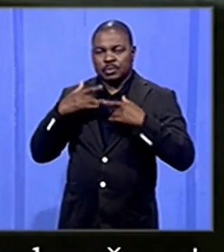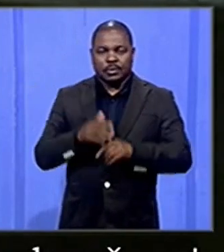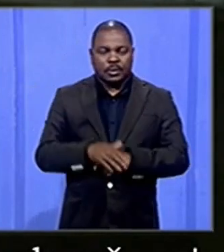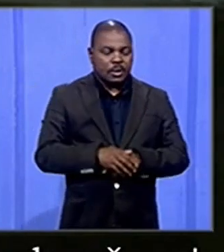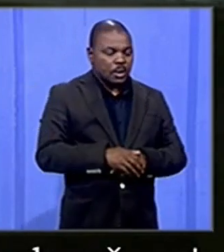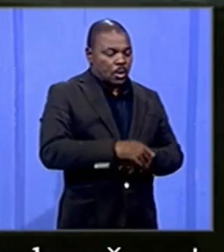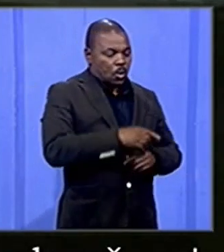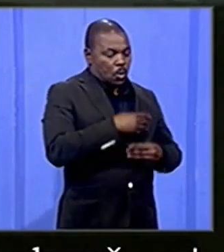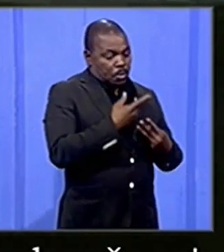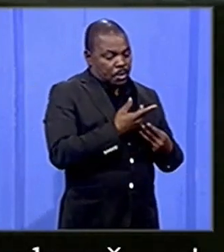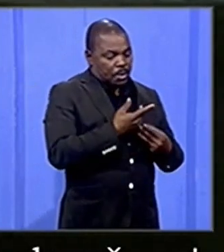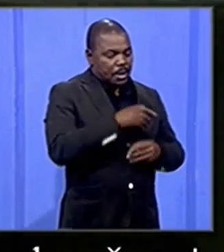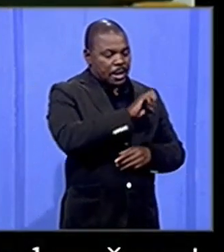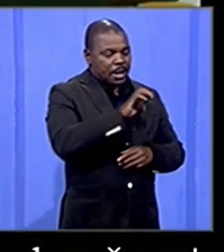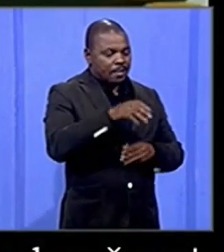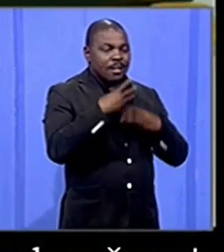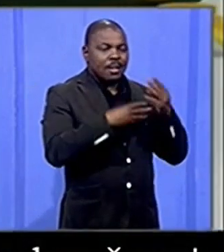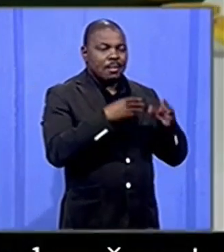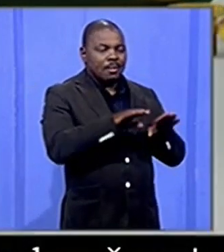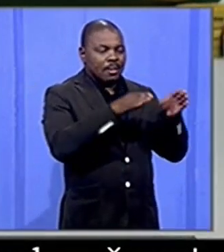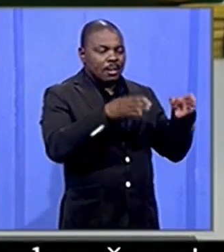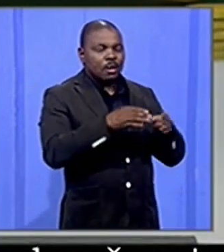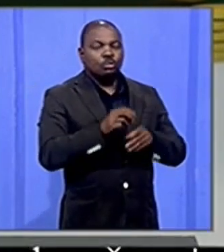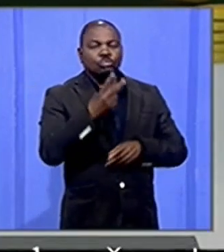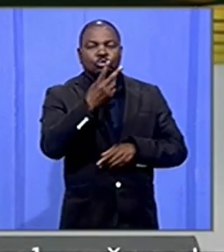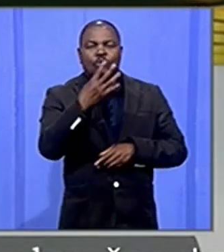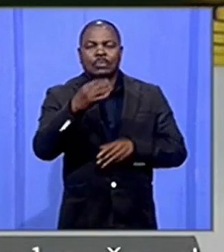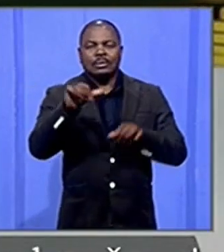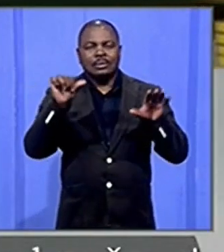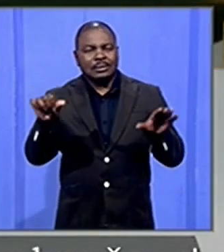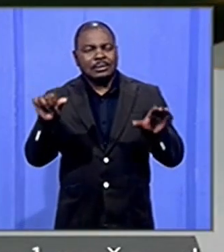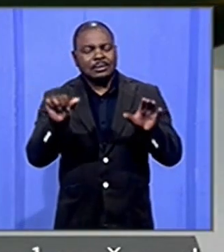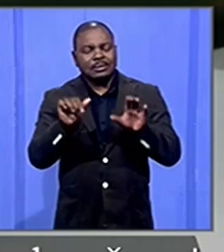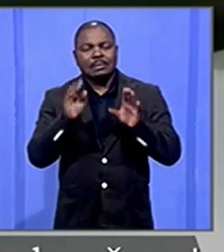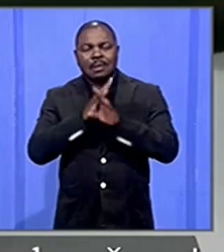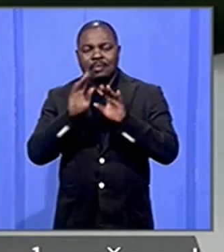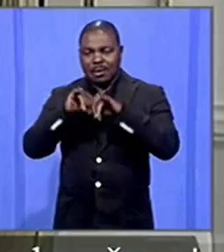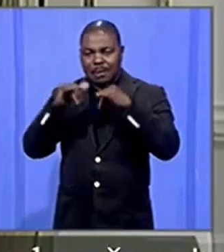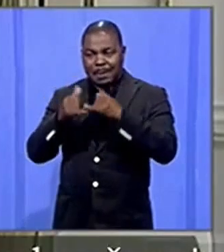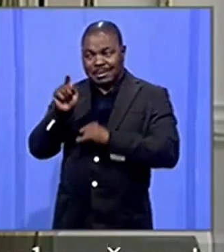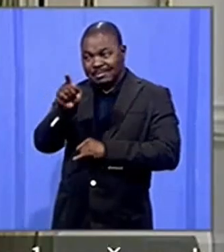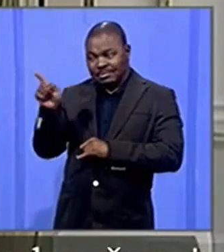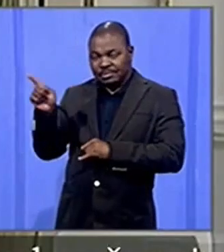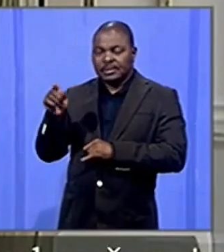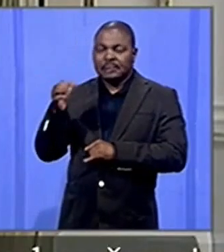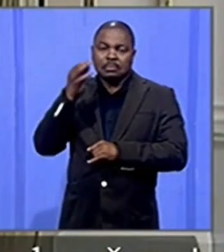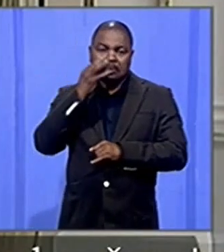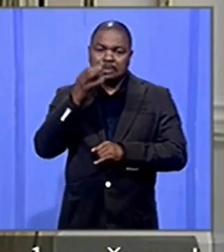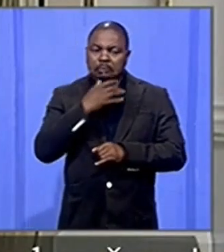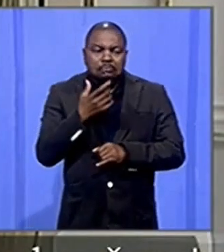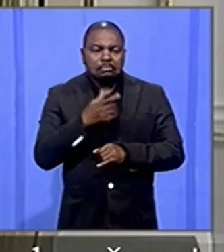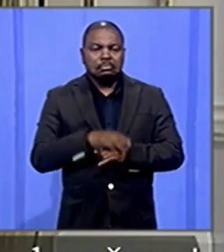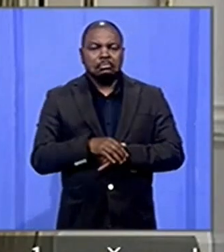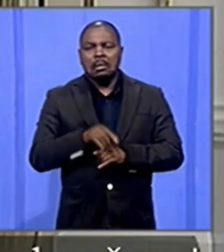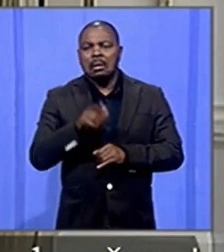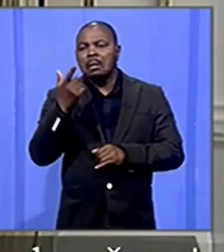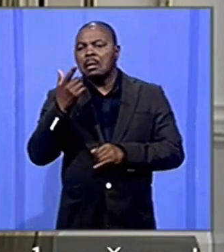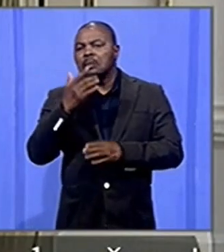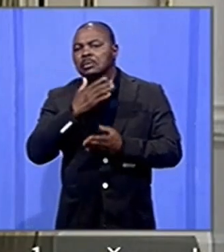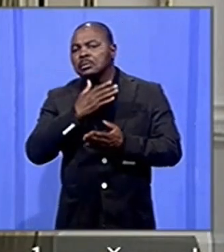has received complaints for more than 246 companies, private security companies, that have not been helping workers. We've got more